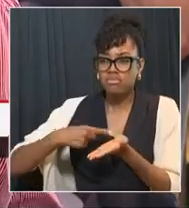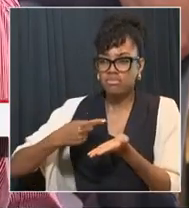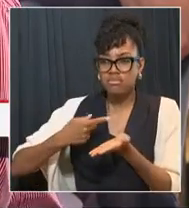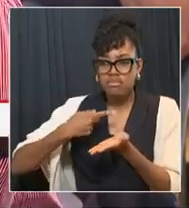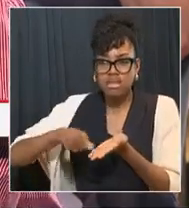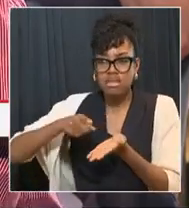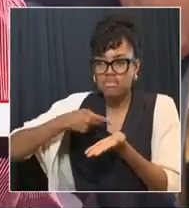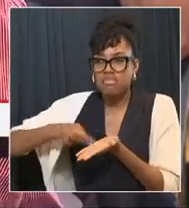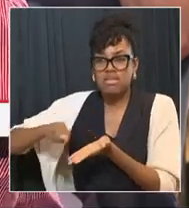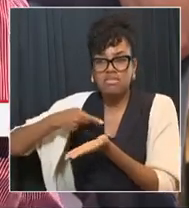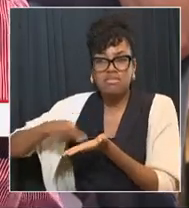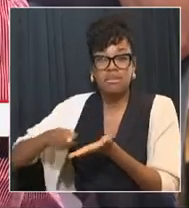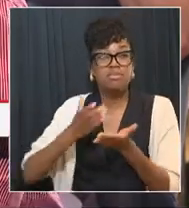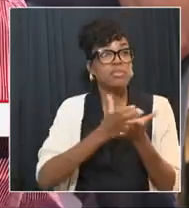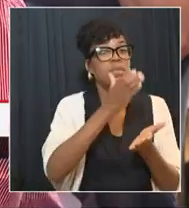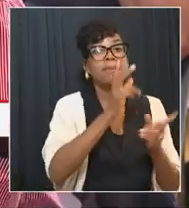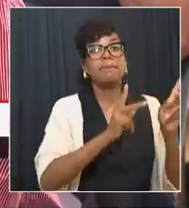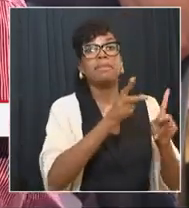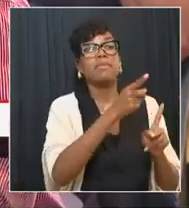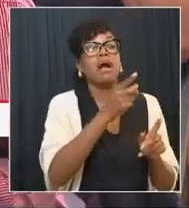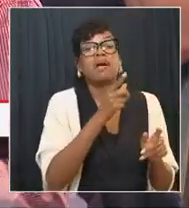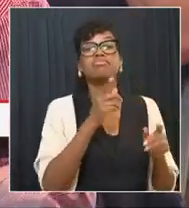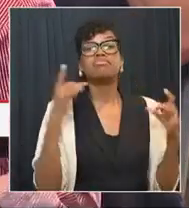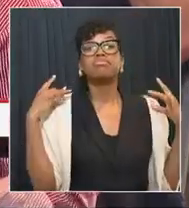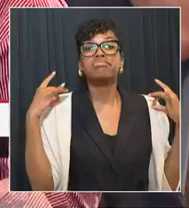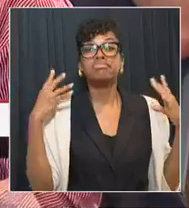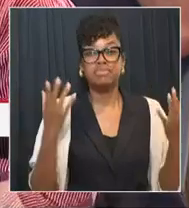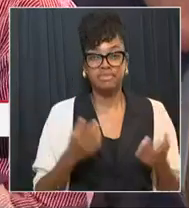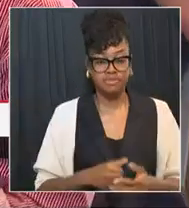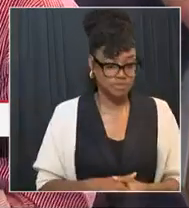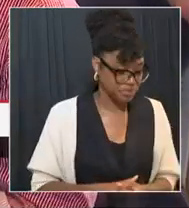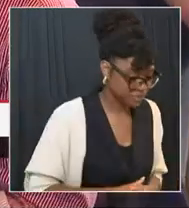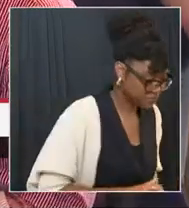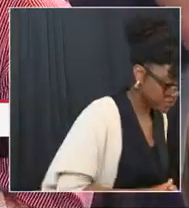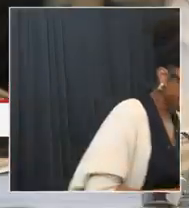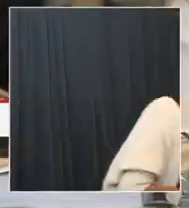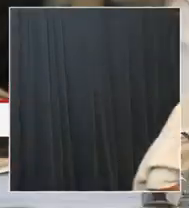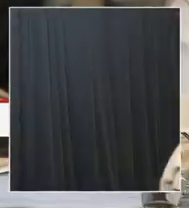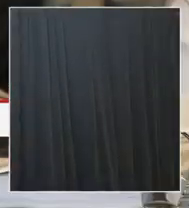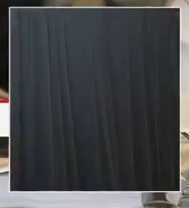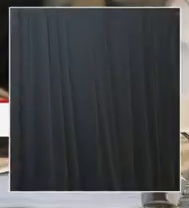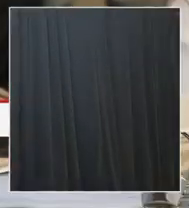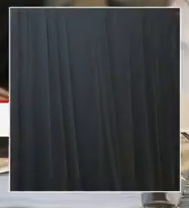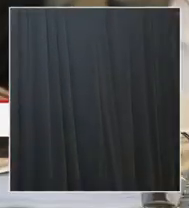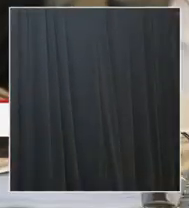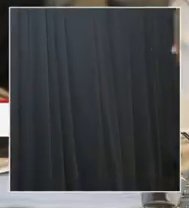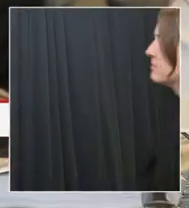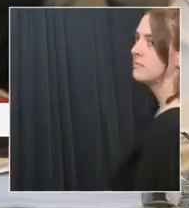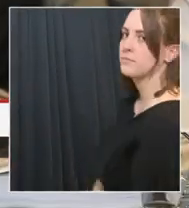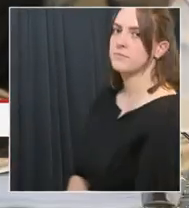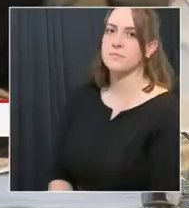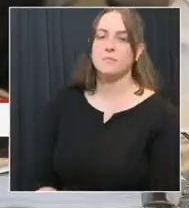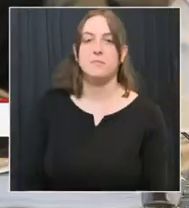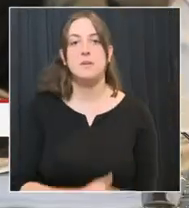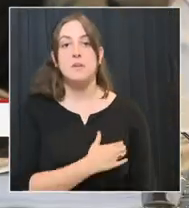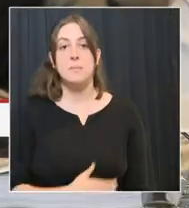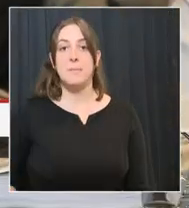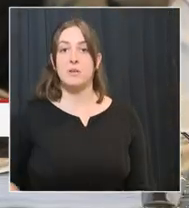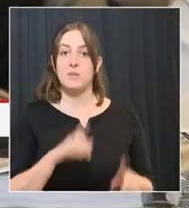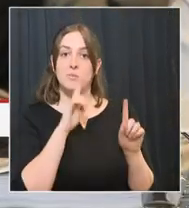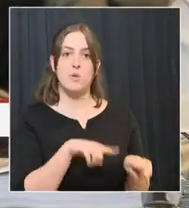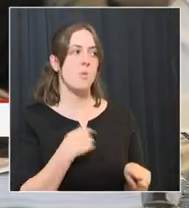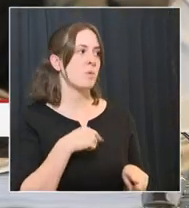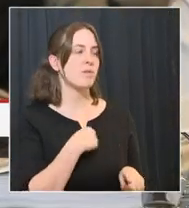in this city are not being asked to carry? Well, we already have among the highest taxes for high